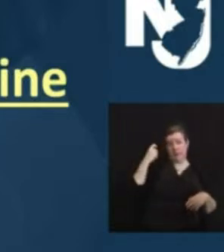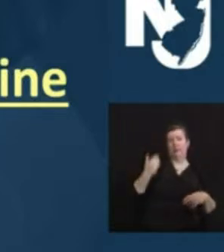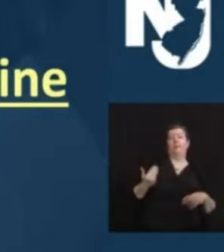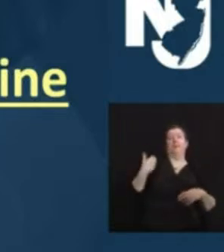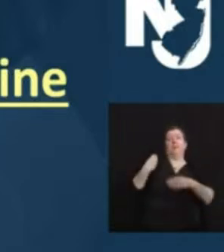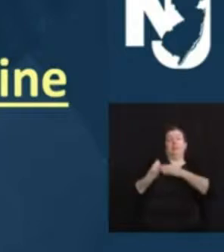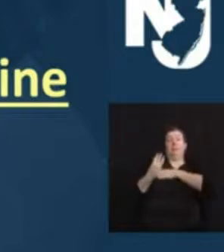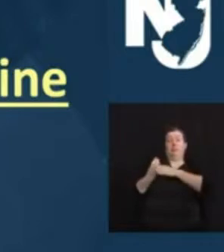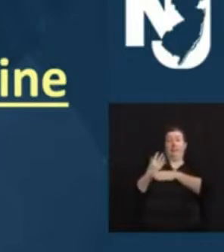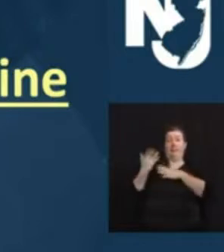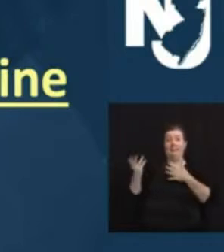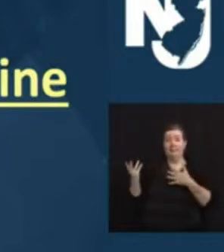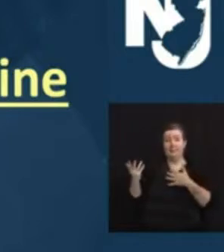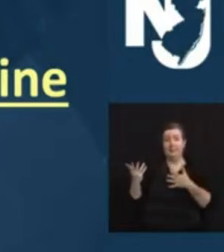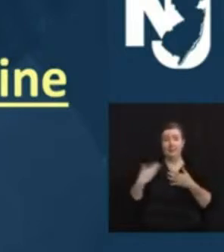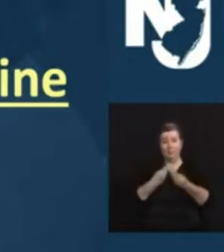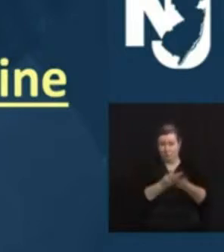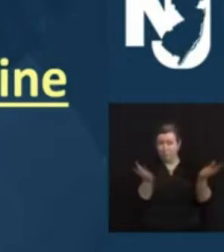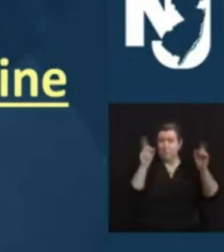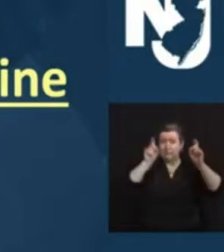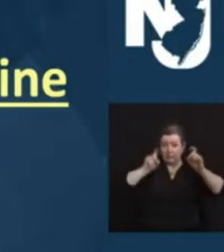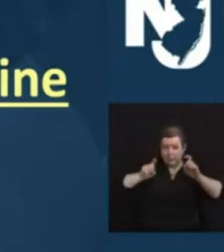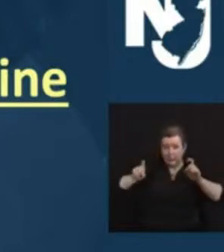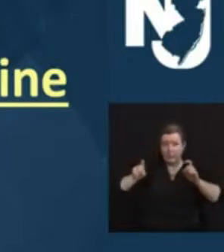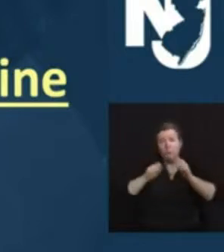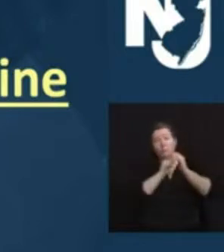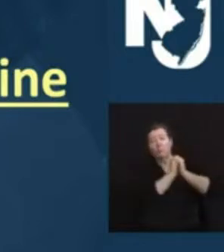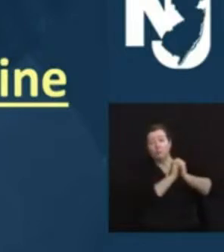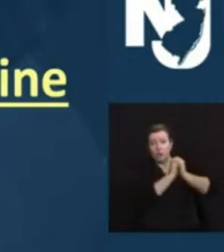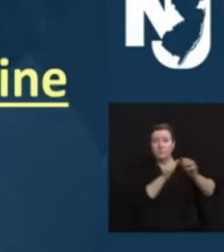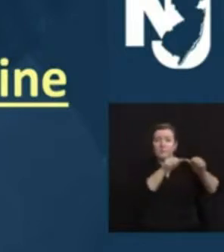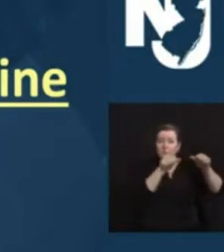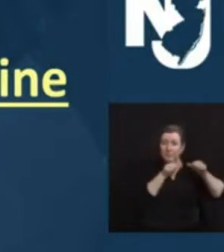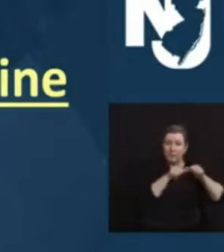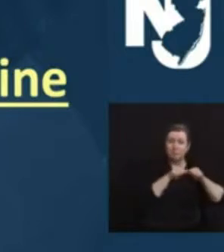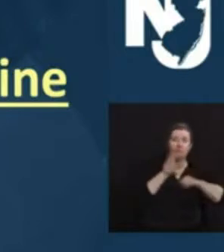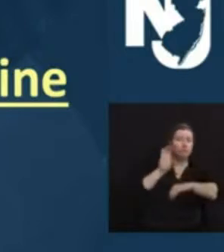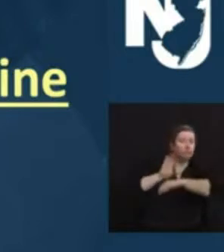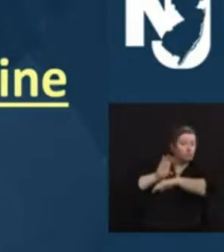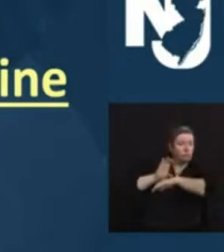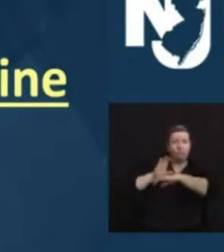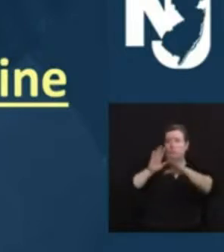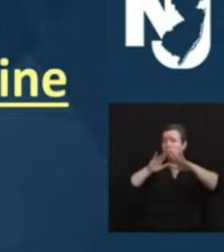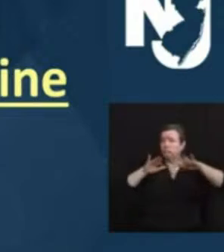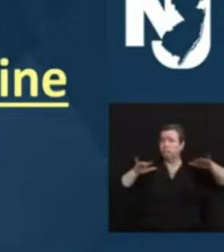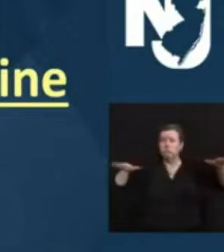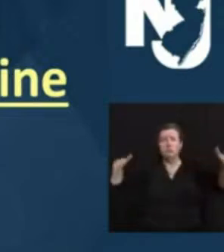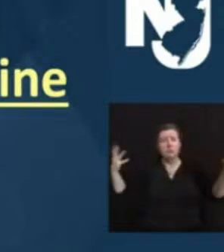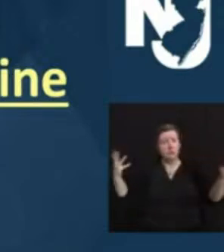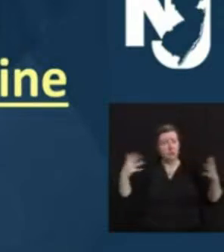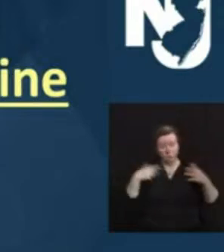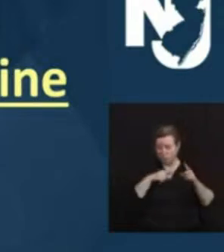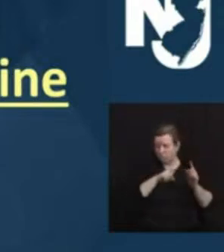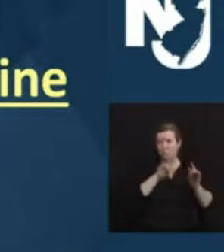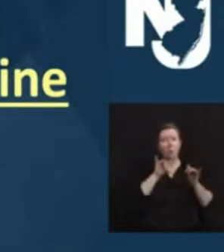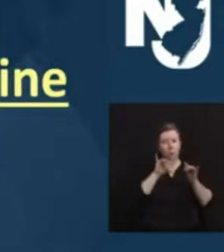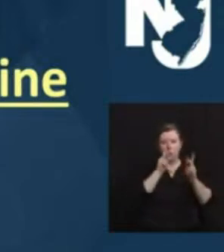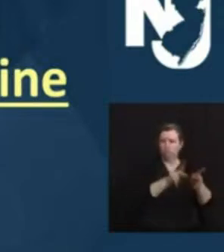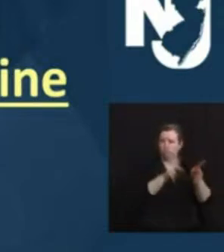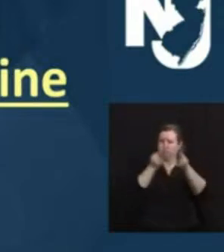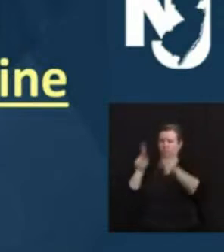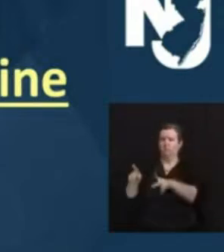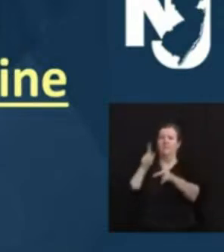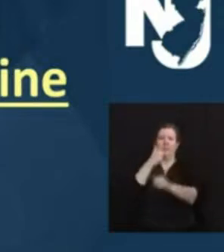COVID testing. And we're going to follow the same game plan and model for COVID vaccination. And I want to give a shout out, Pat,